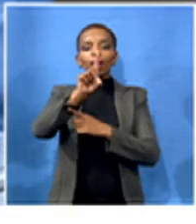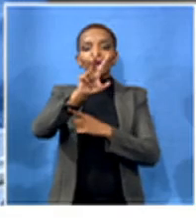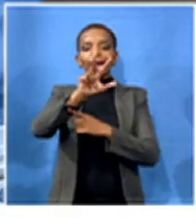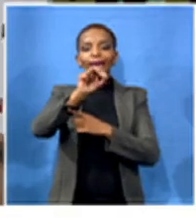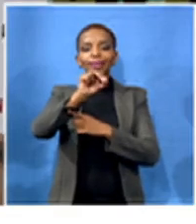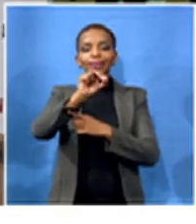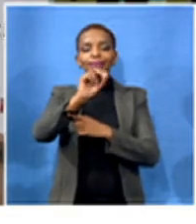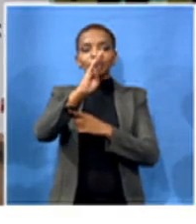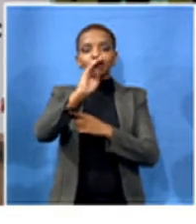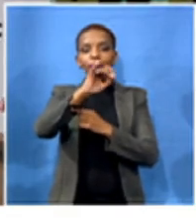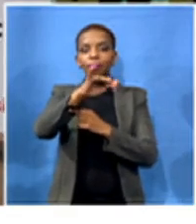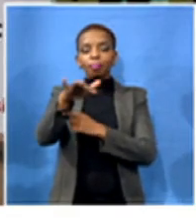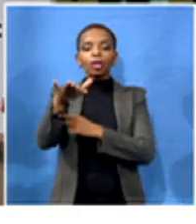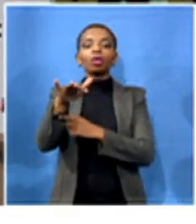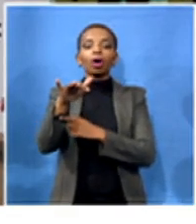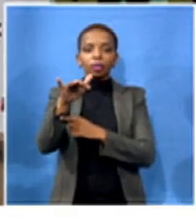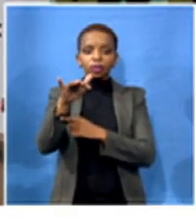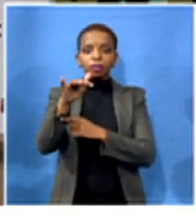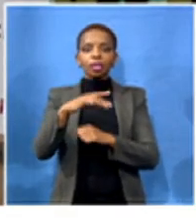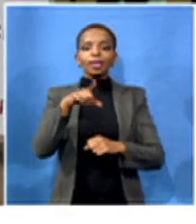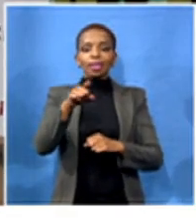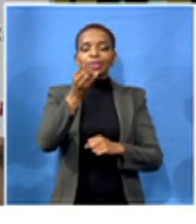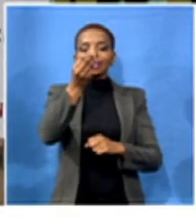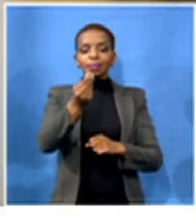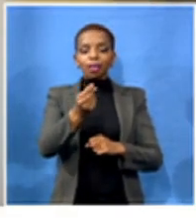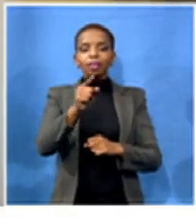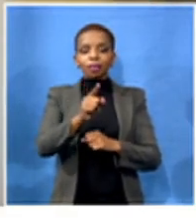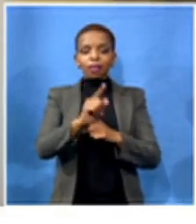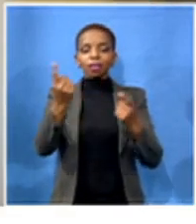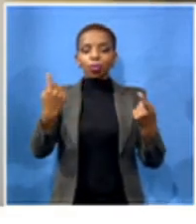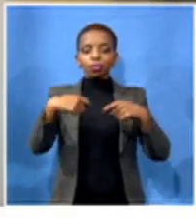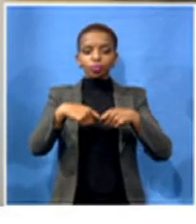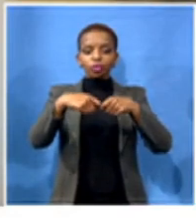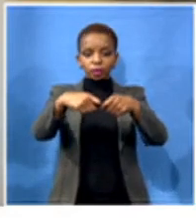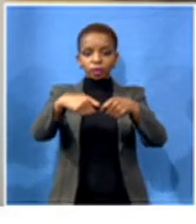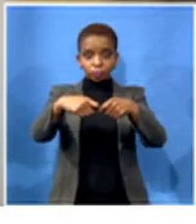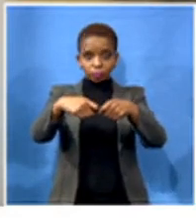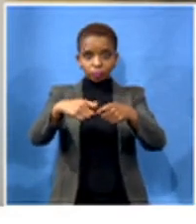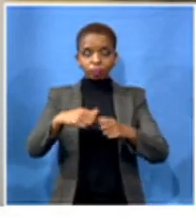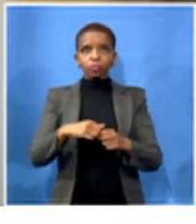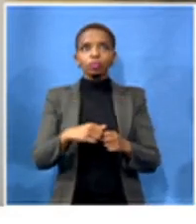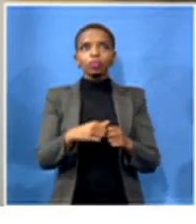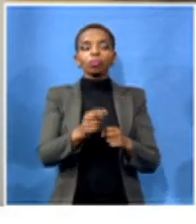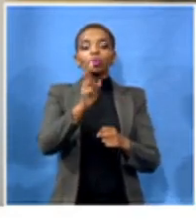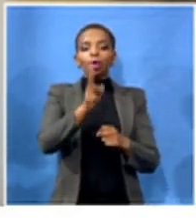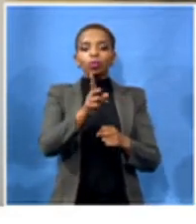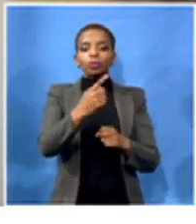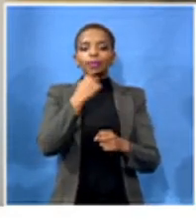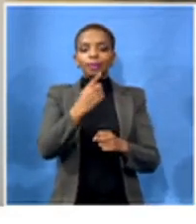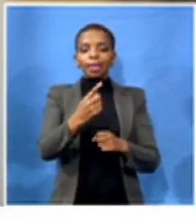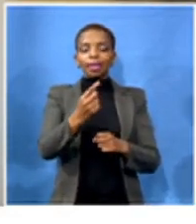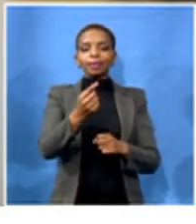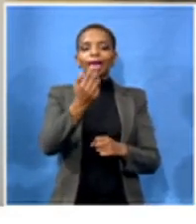collected in terms of contributions. And they also then report that close to 90% of that